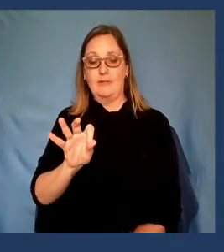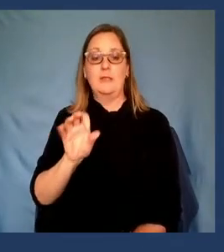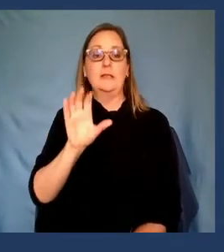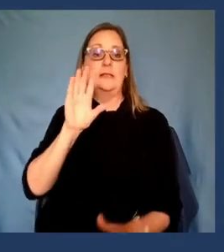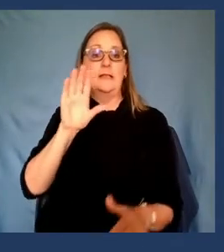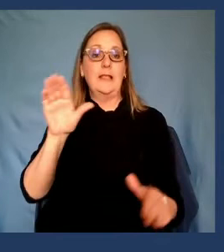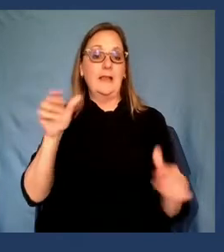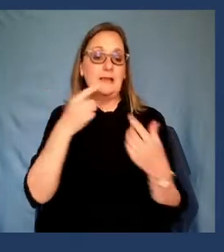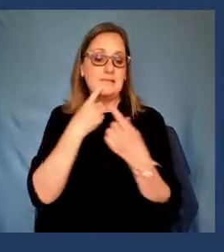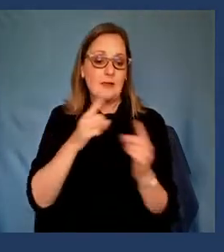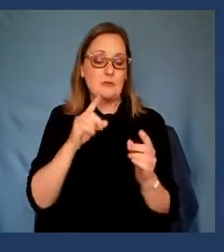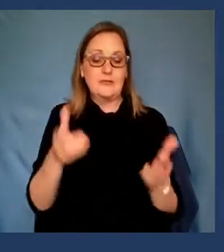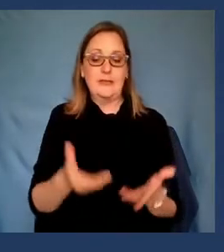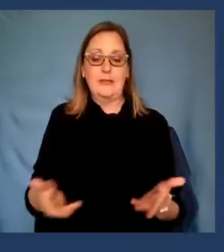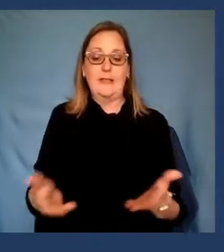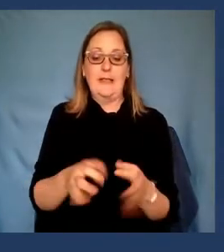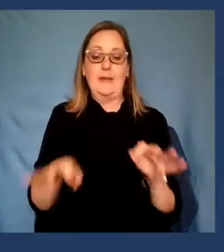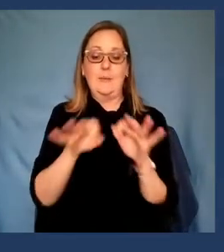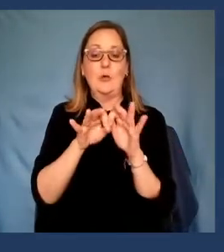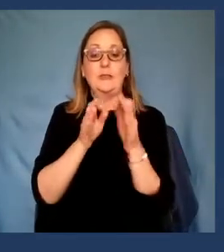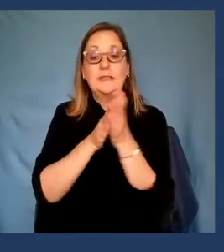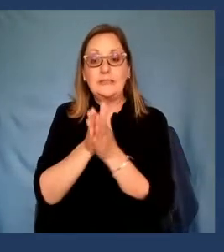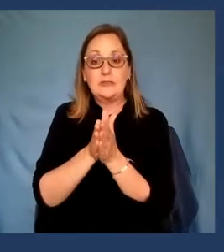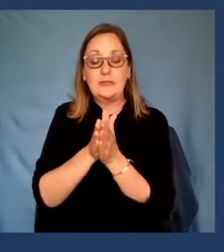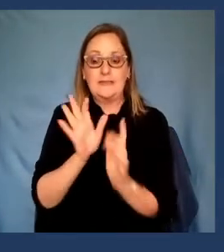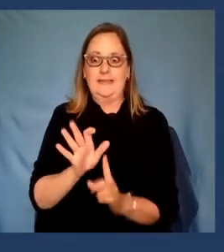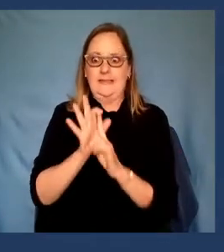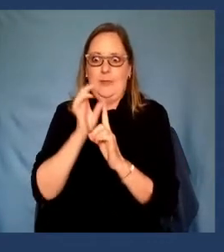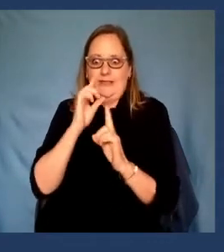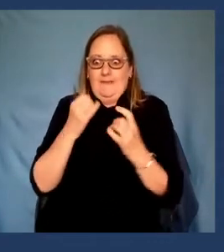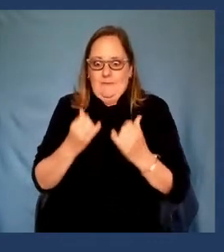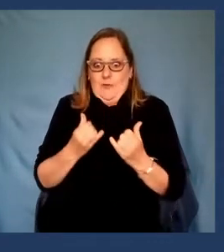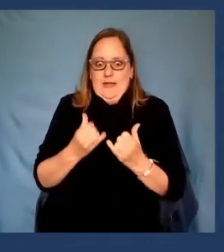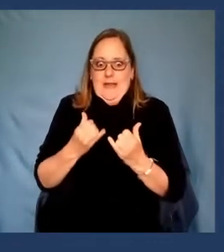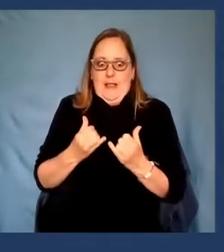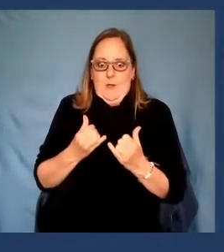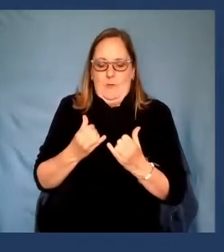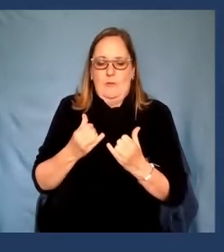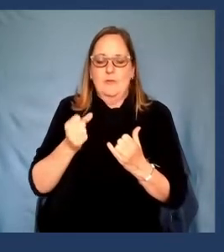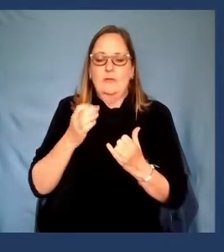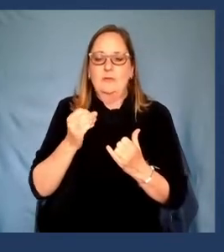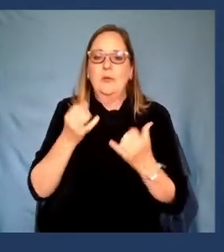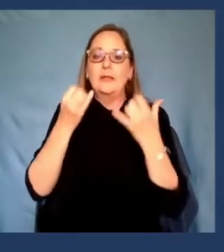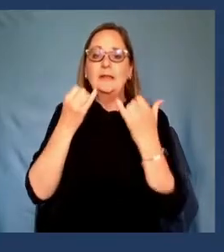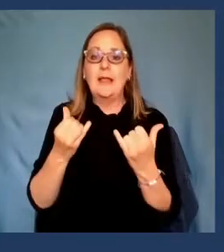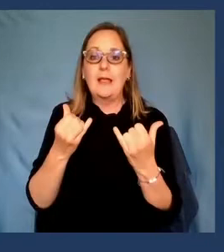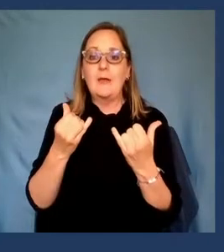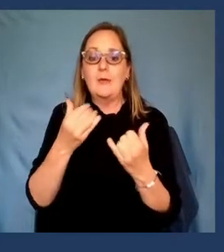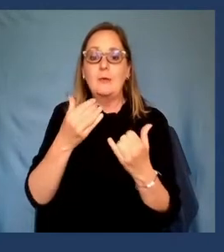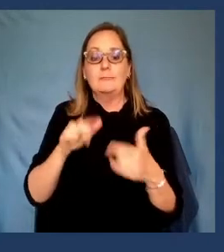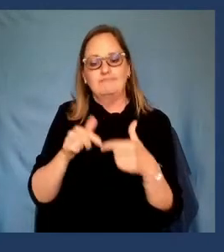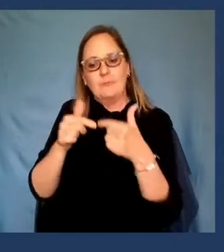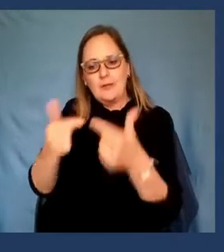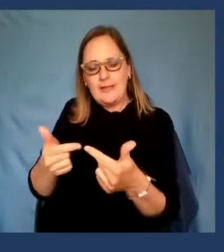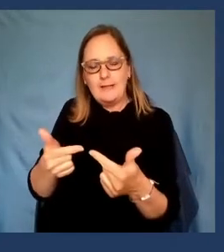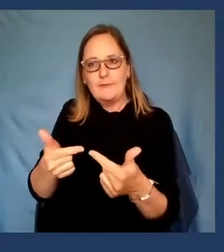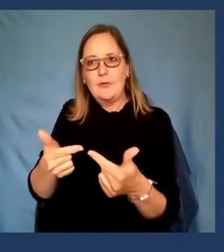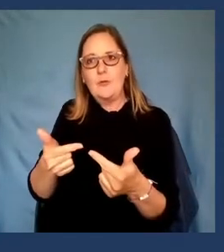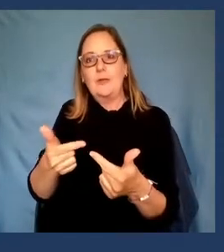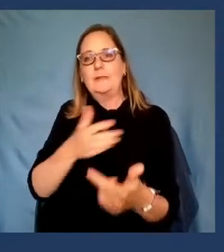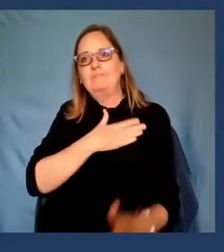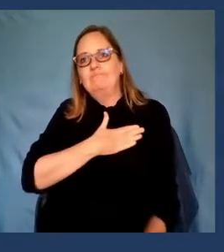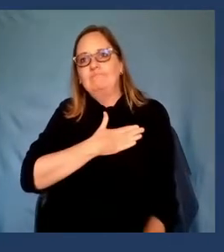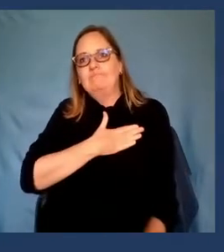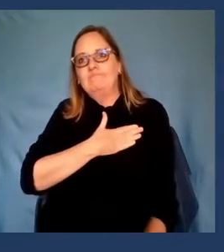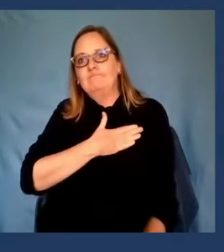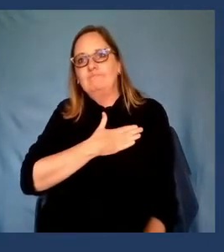let me, without any further ado, leave you in the faithful hands of 4 amazing speakers to talk